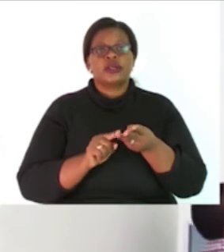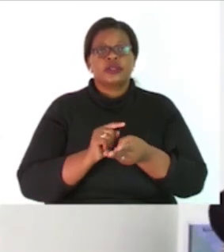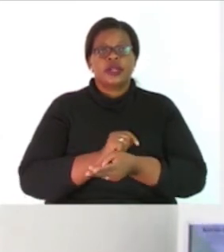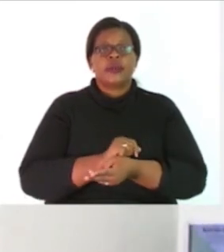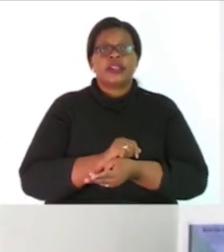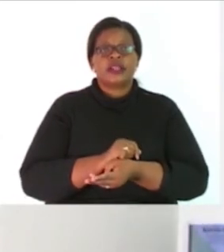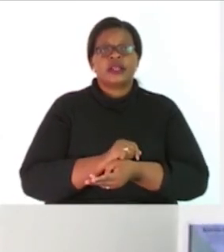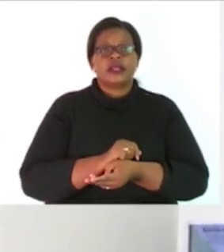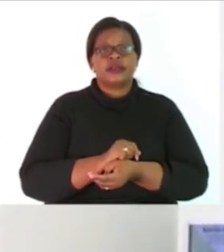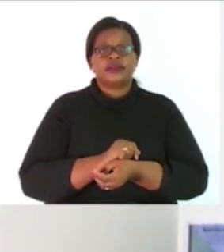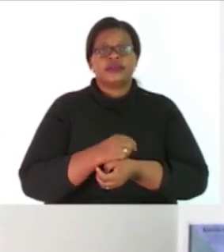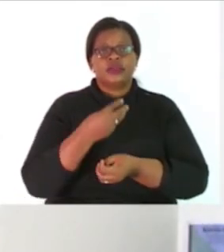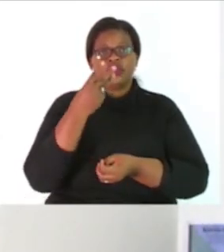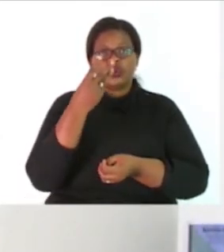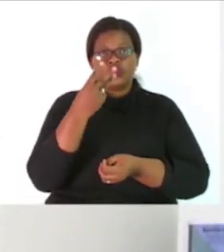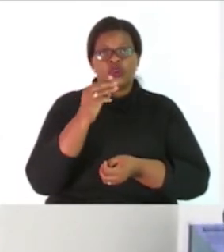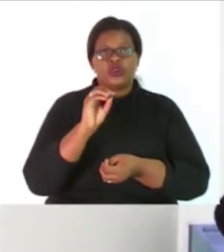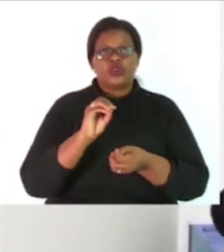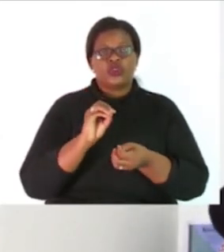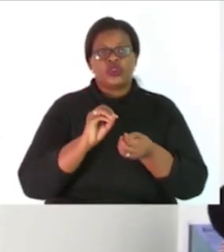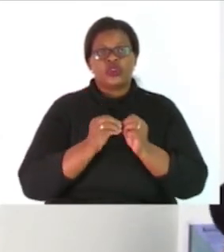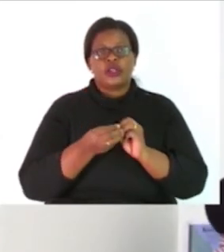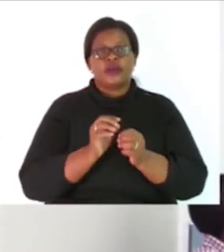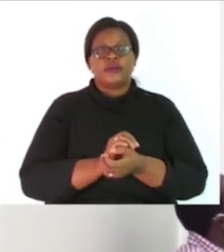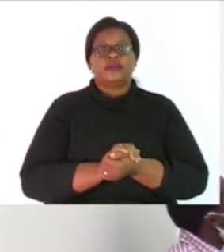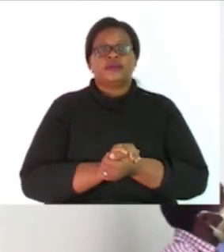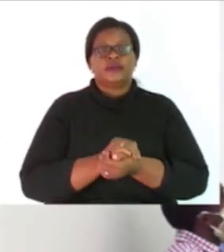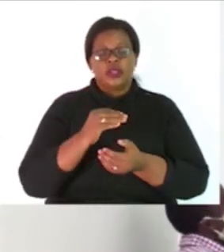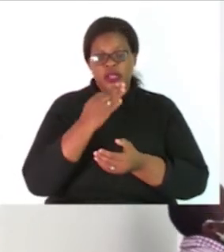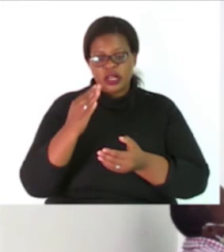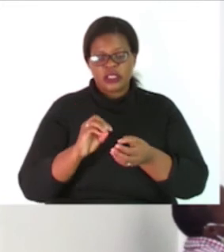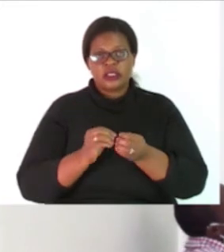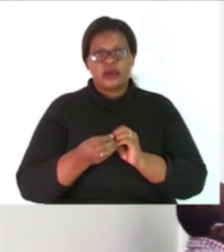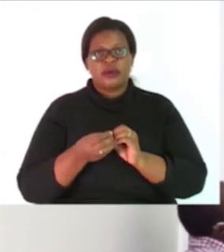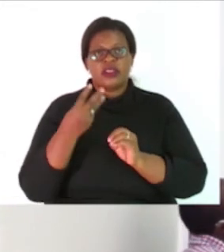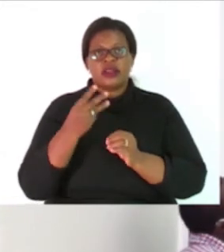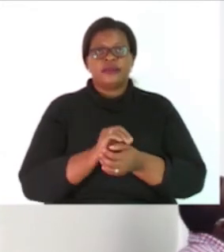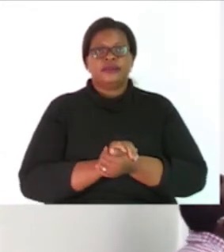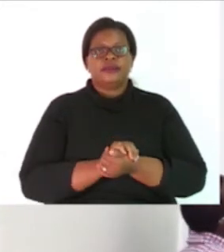All right. Now let's look at the next number, which is 3.